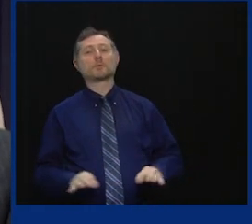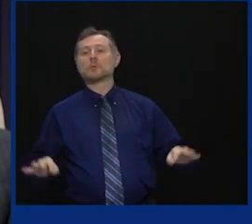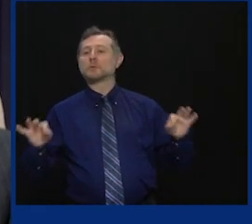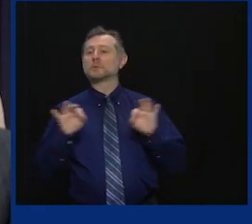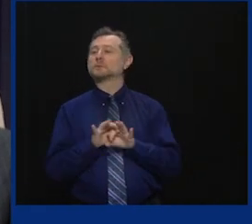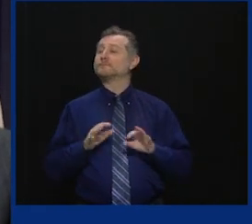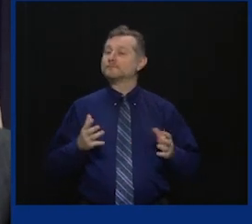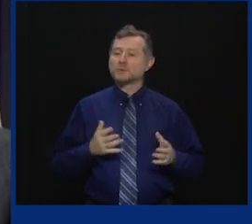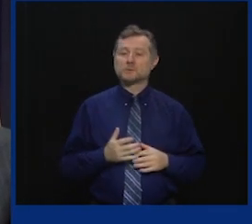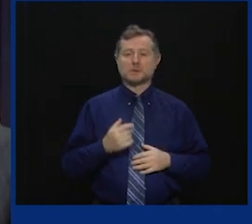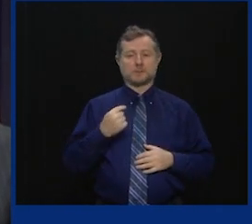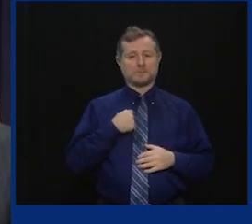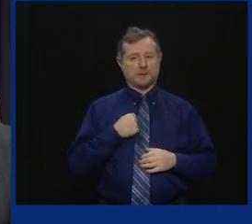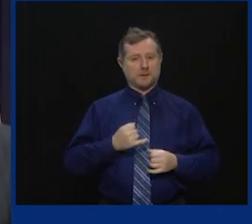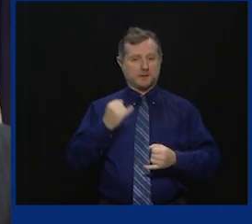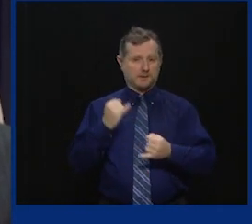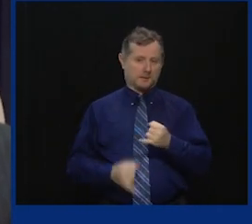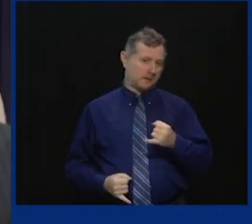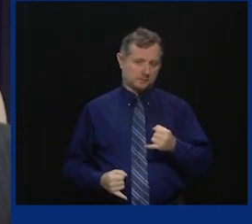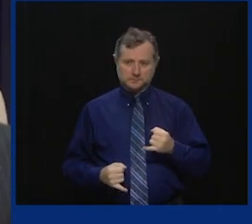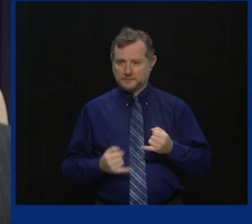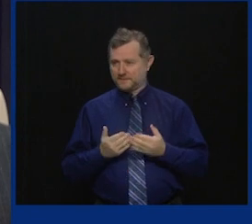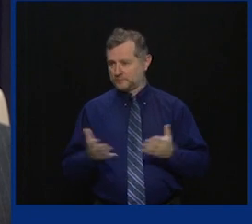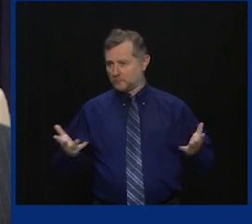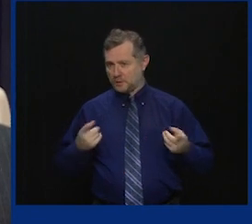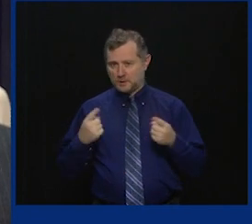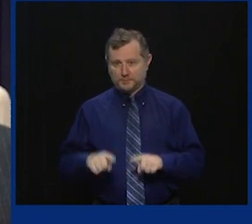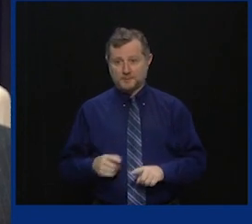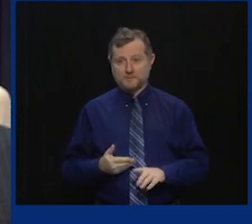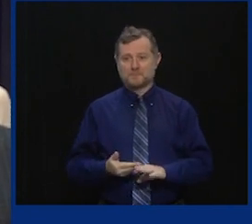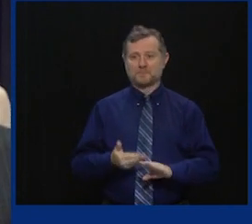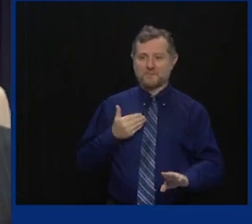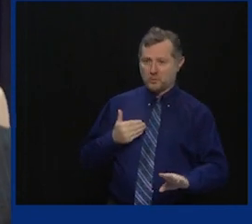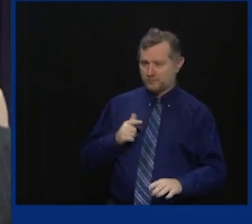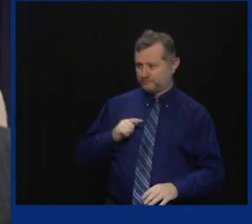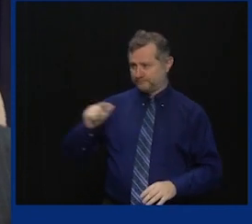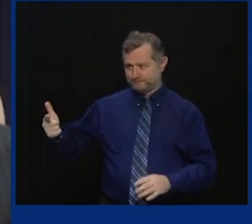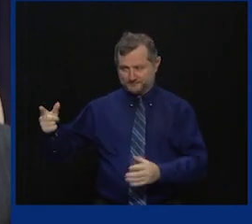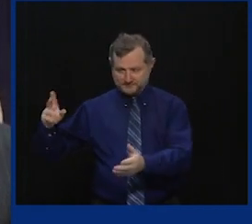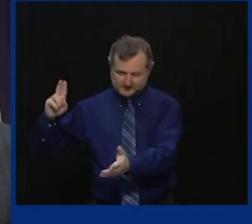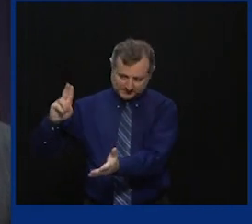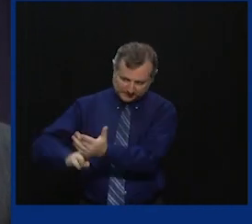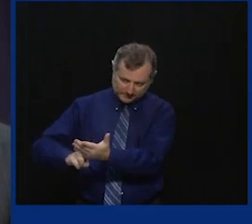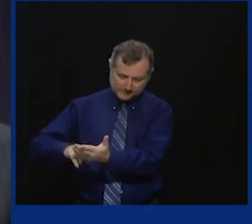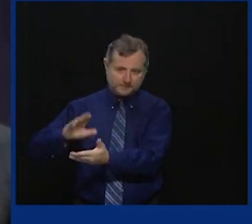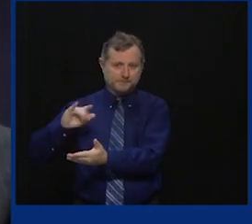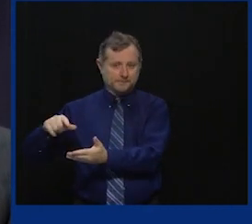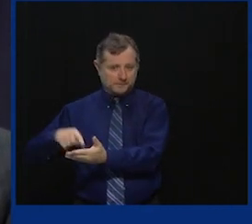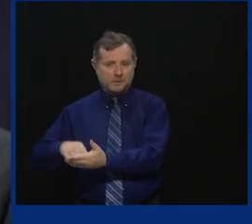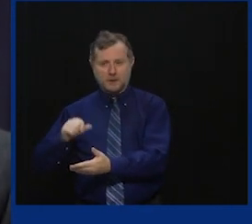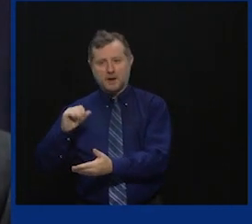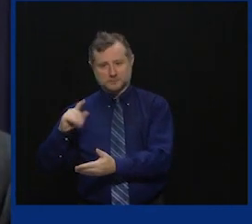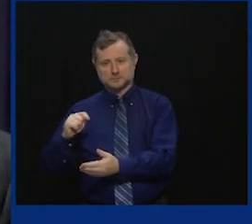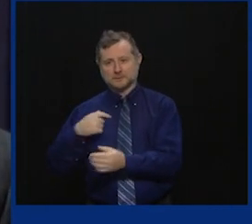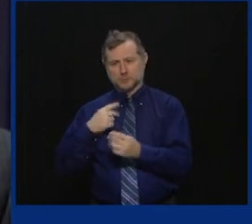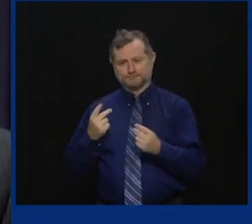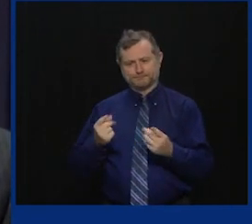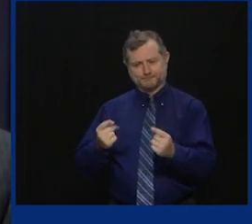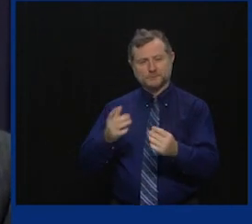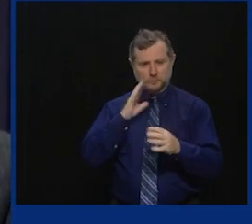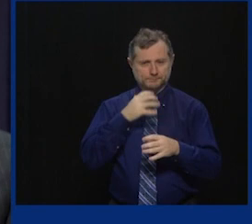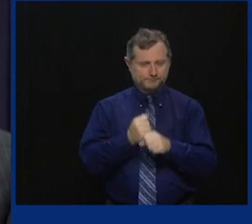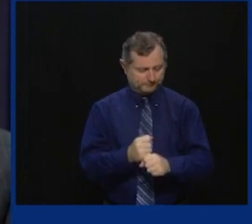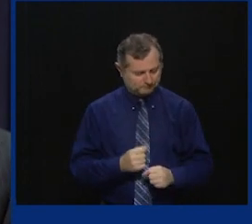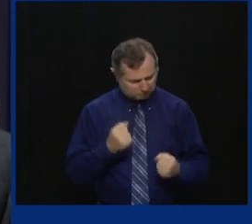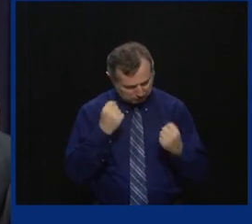between our governor signing this bill, so I will be very expeditious in my remarks. You know, when I ran for Senate a